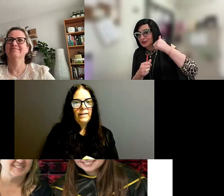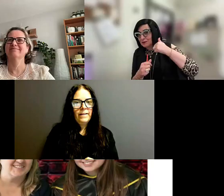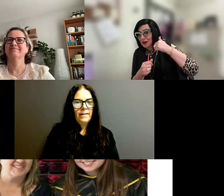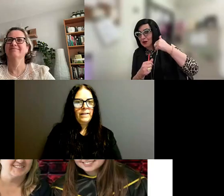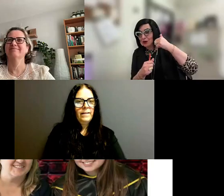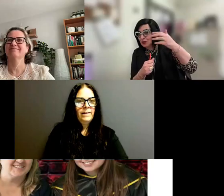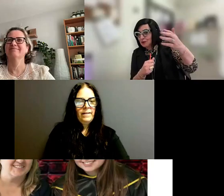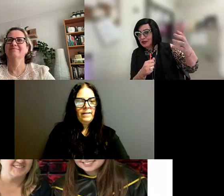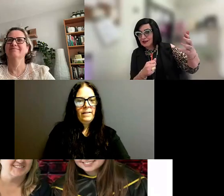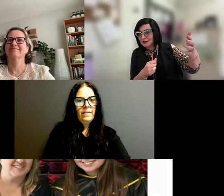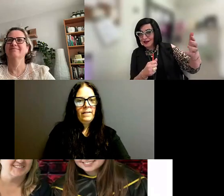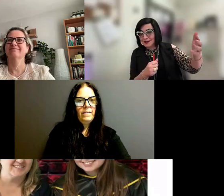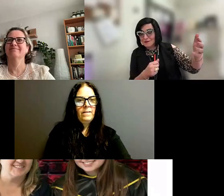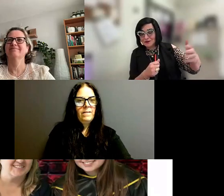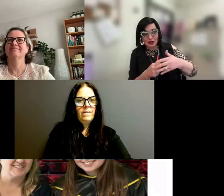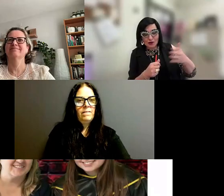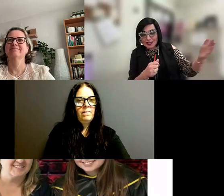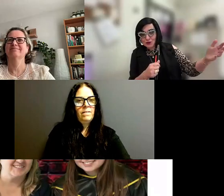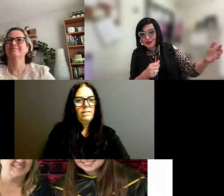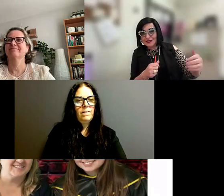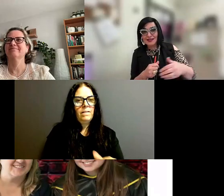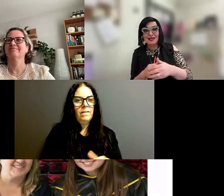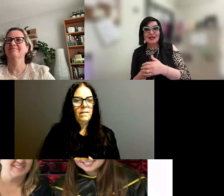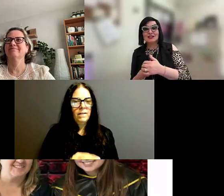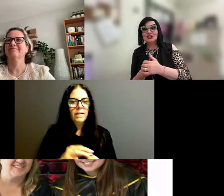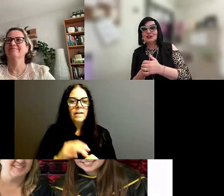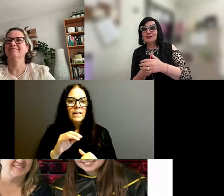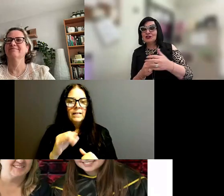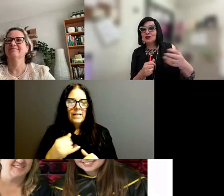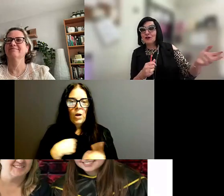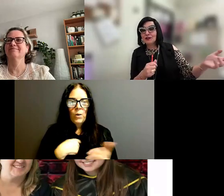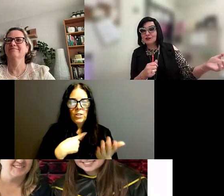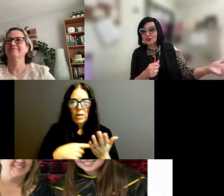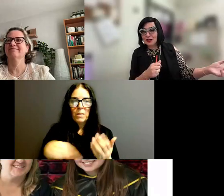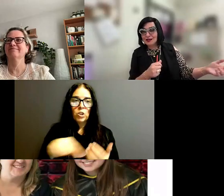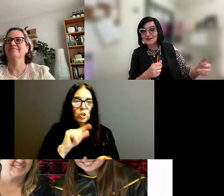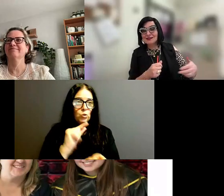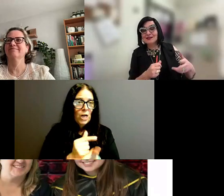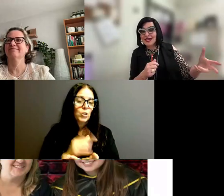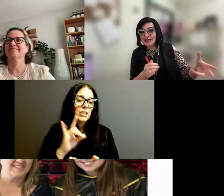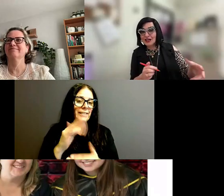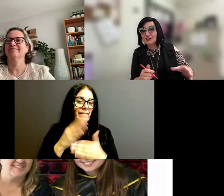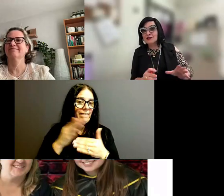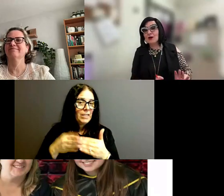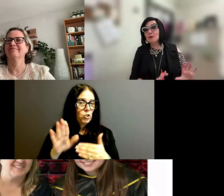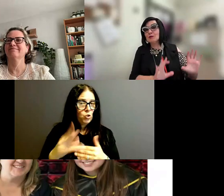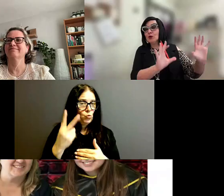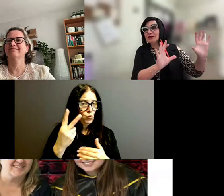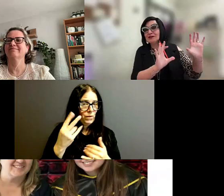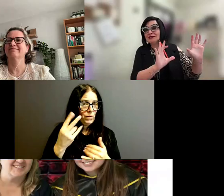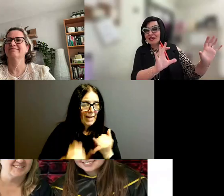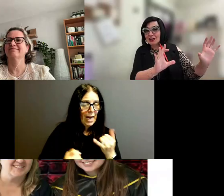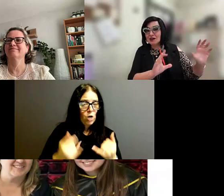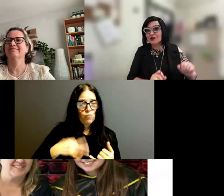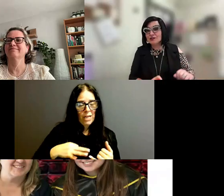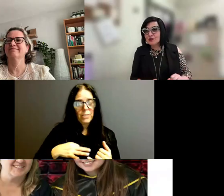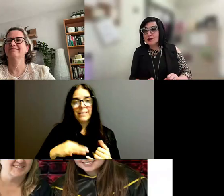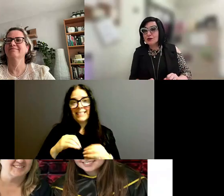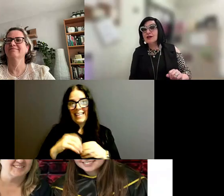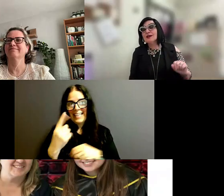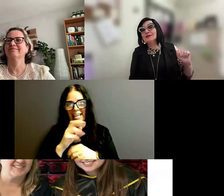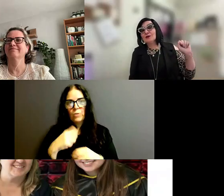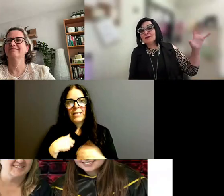time we talked about her being a graduate and she finished her final 2 credits in the daycare. So I'm promoting the daycare